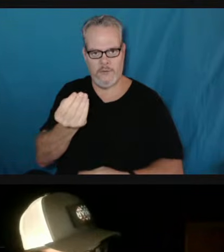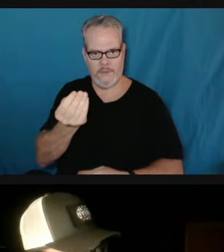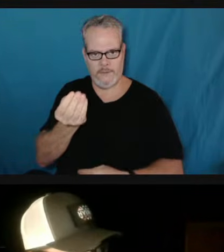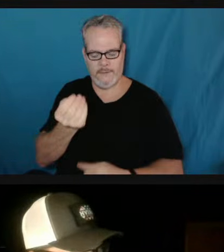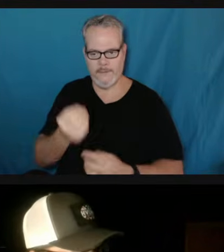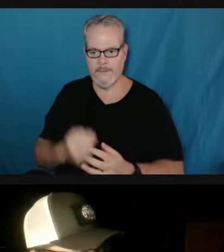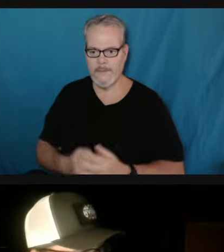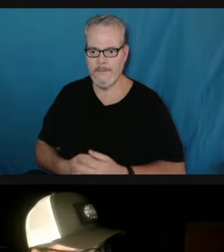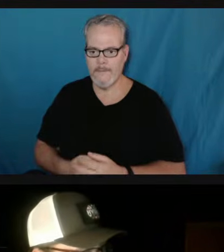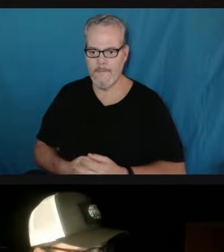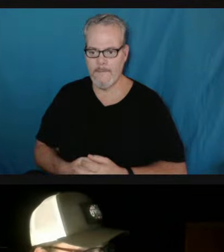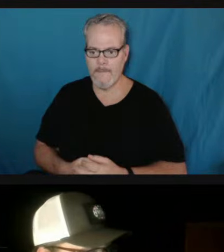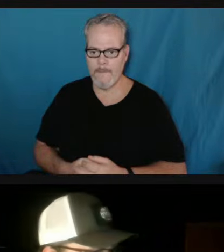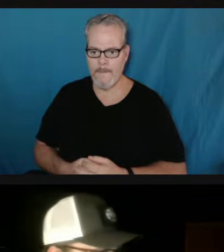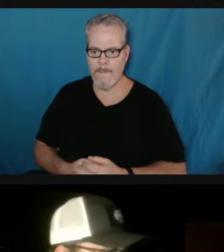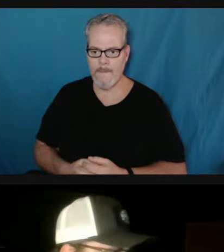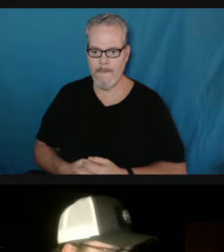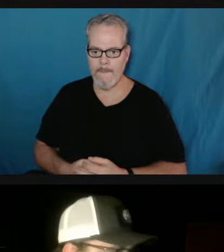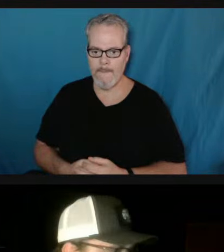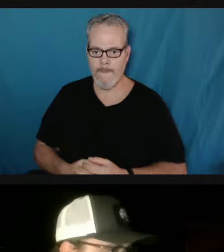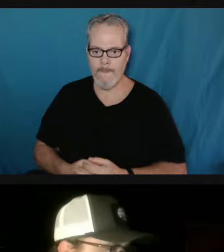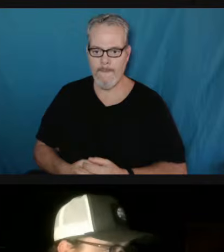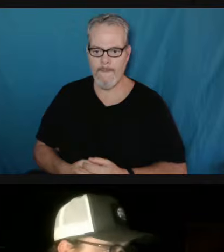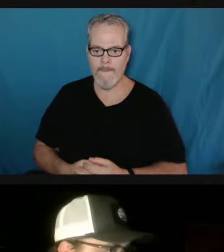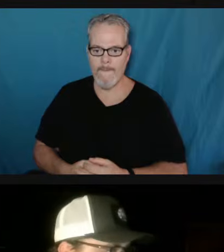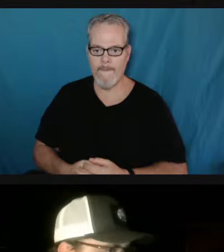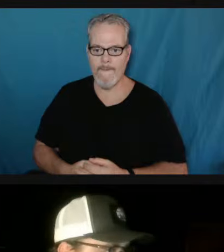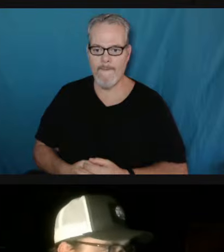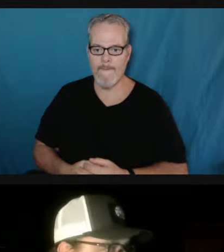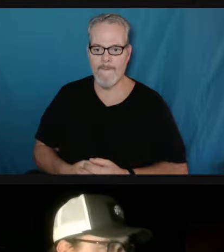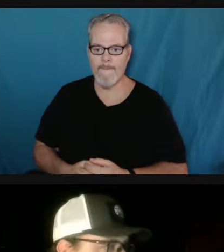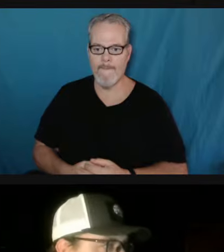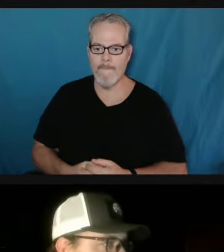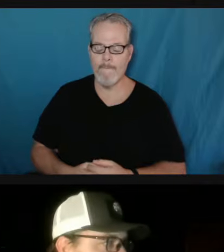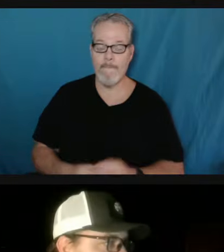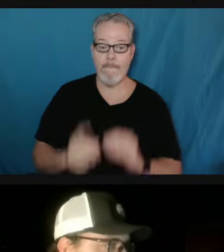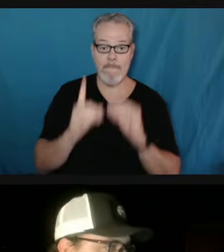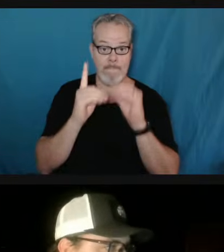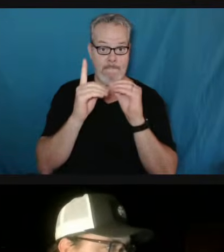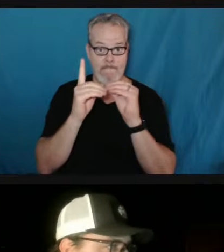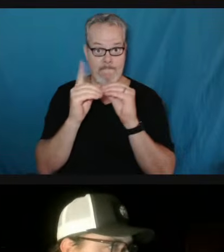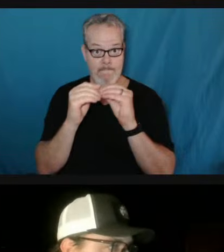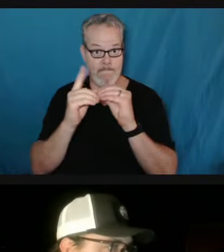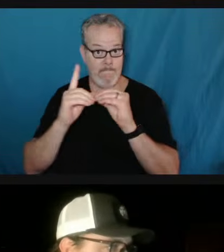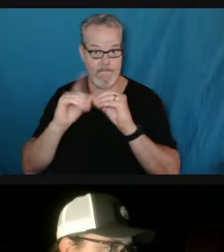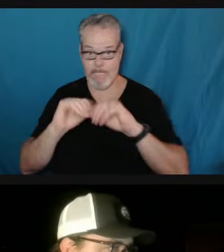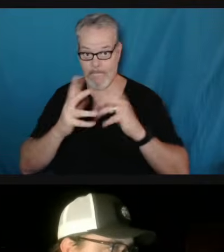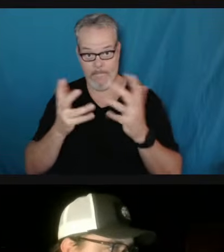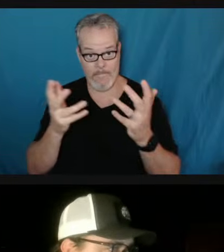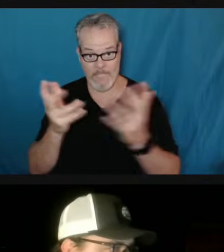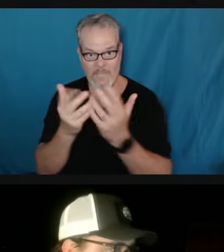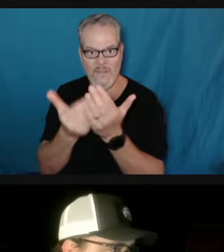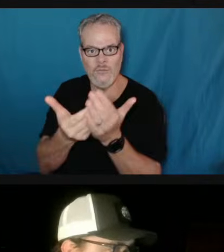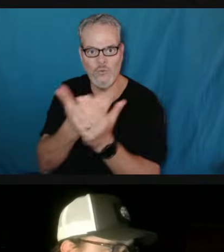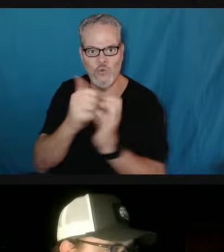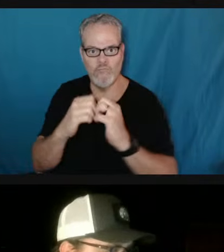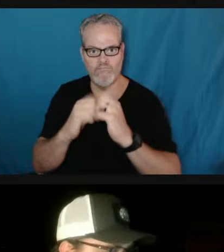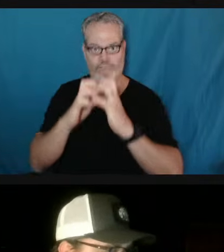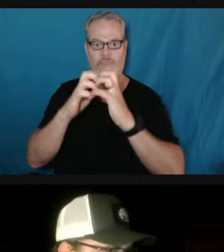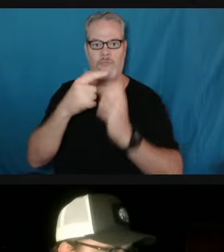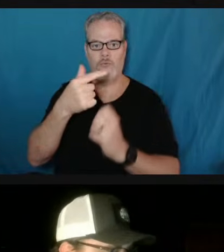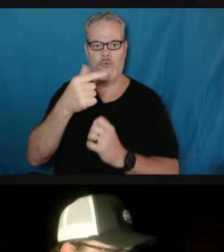And one other thing I wanted to just promote, since it's happening tomorrow, there's a new Goodwill store opening in